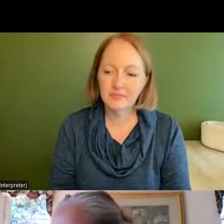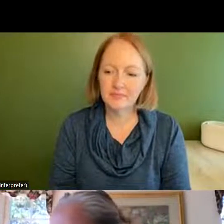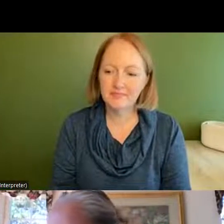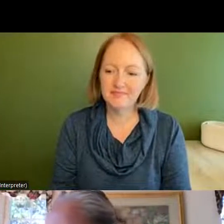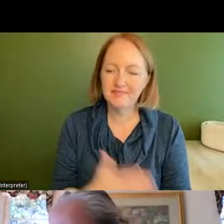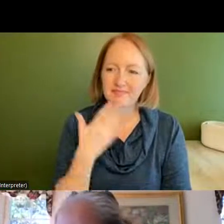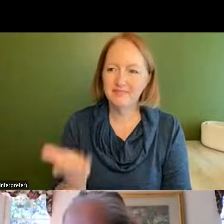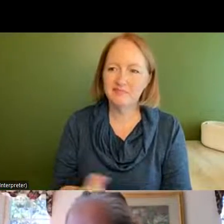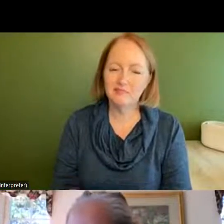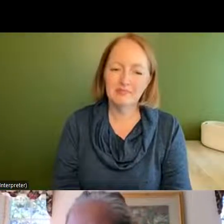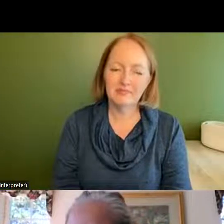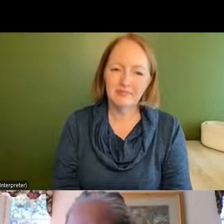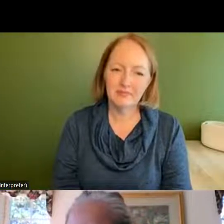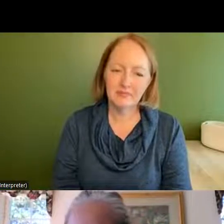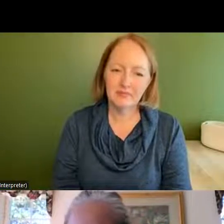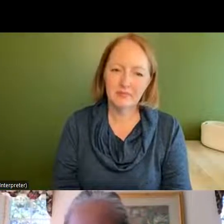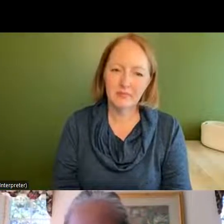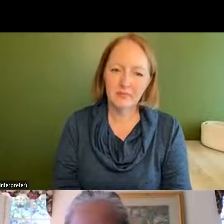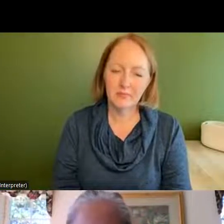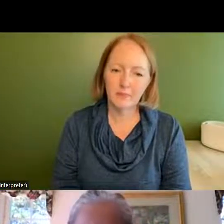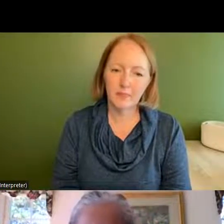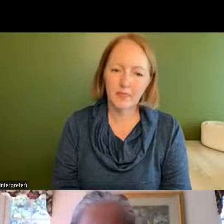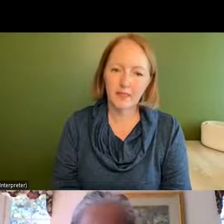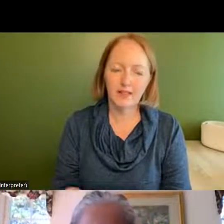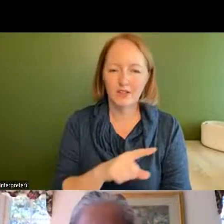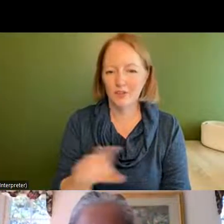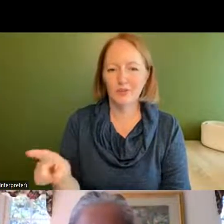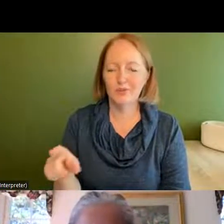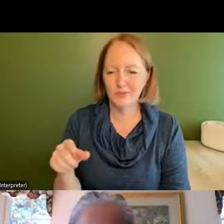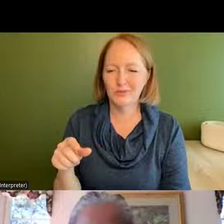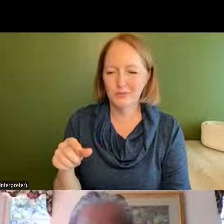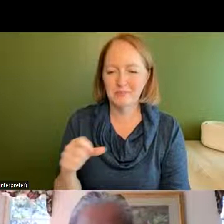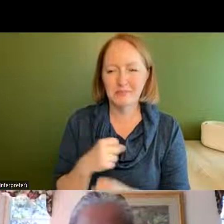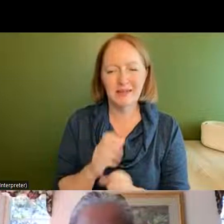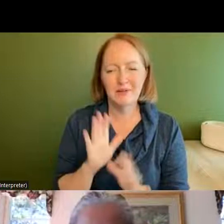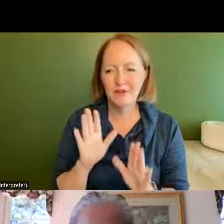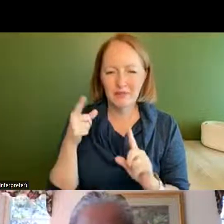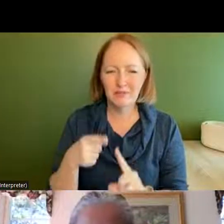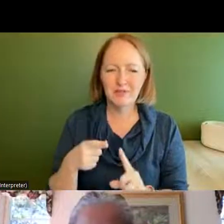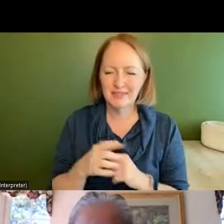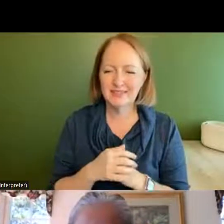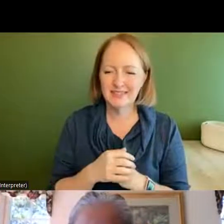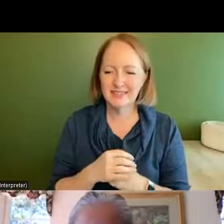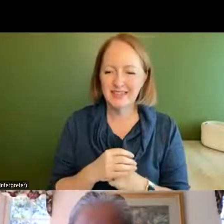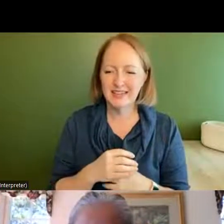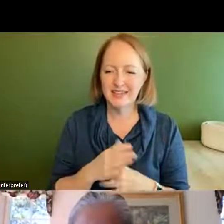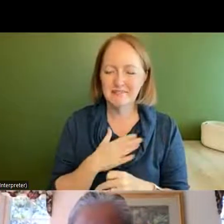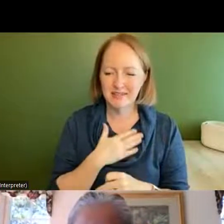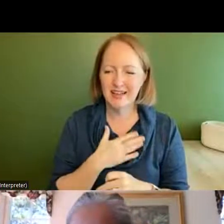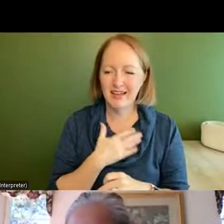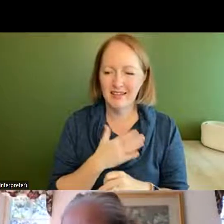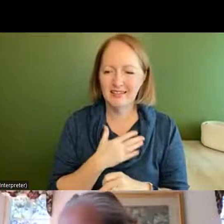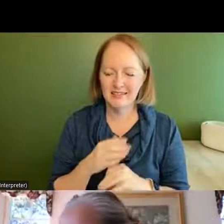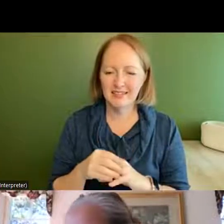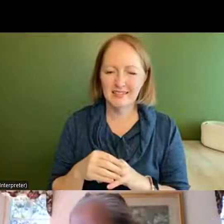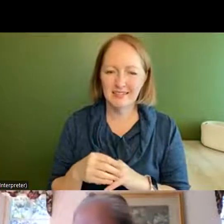Thank you. And you all are making very excellent points. So I'm glad